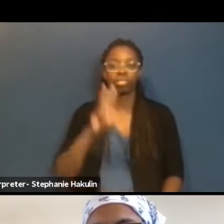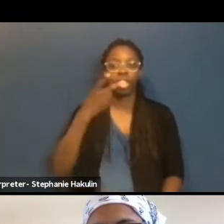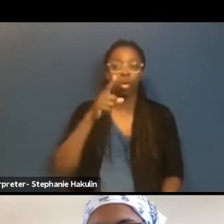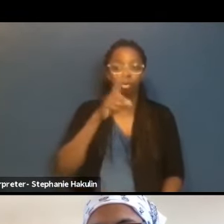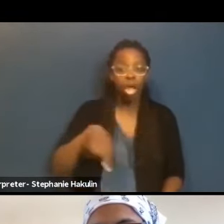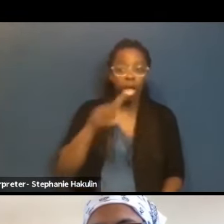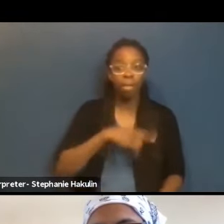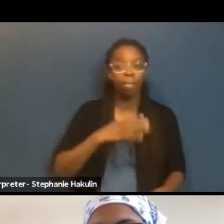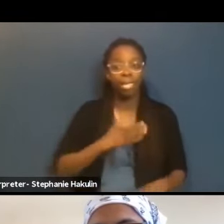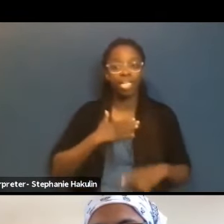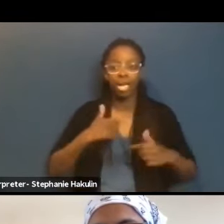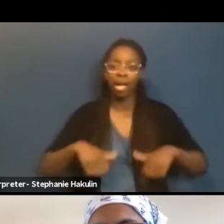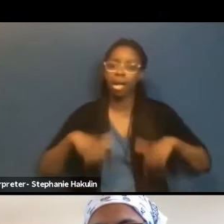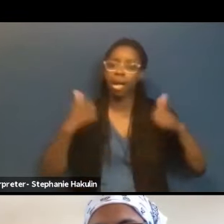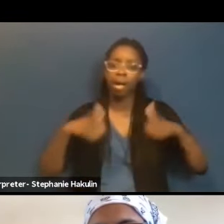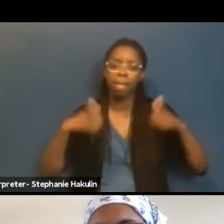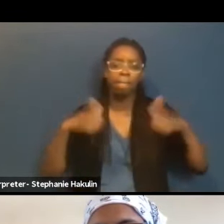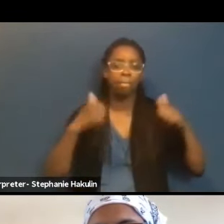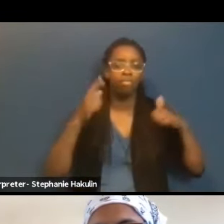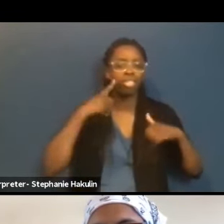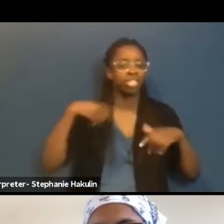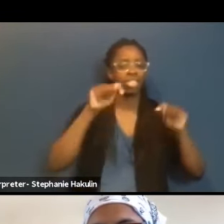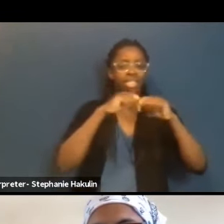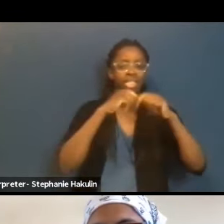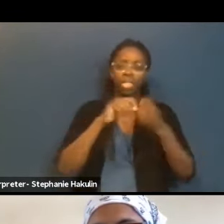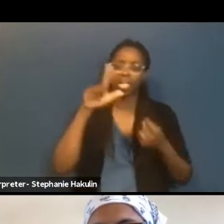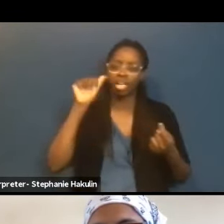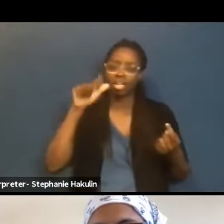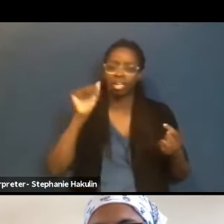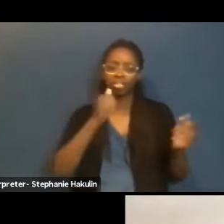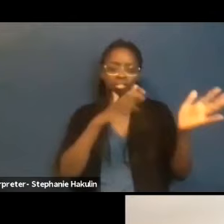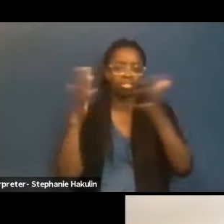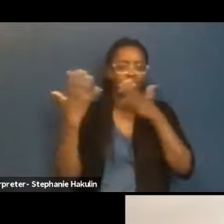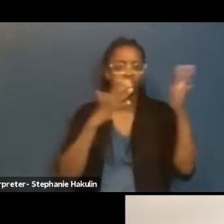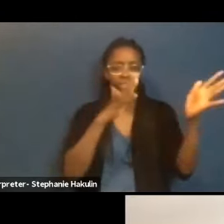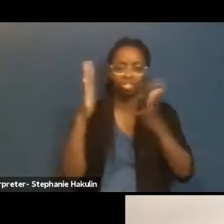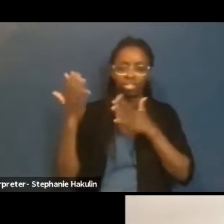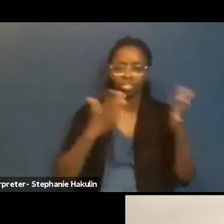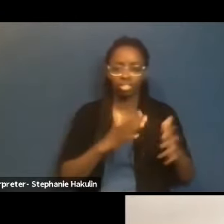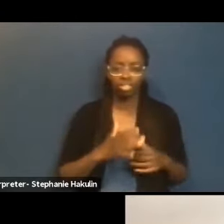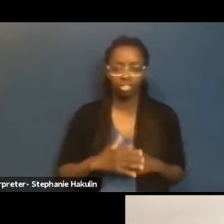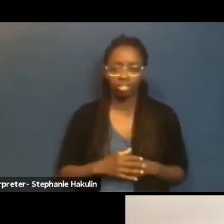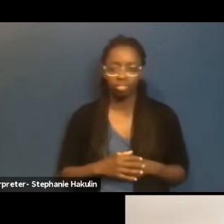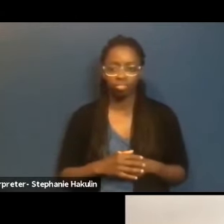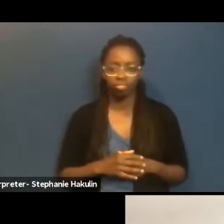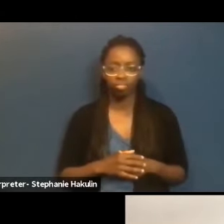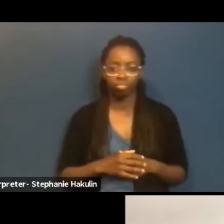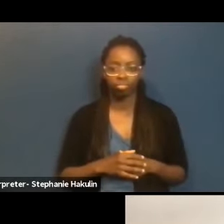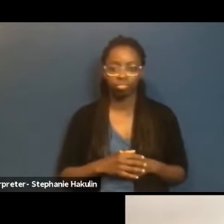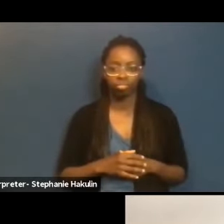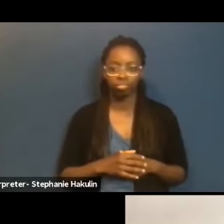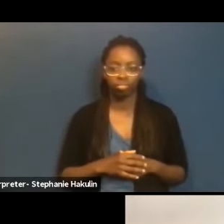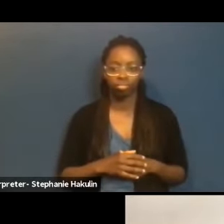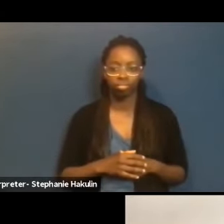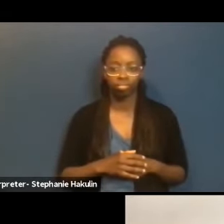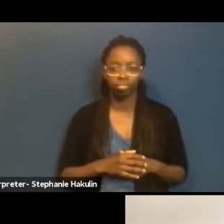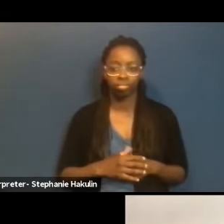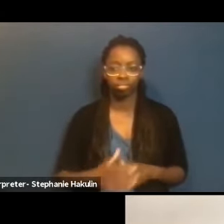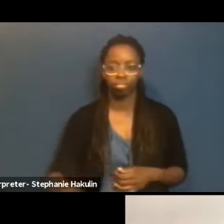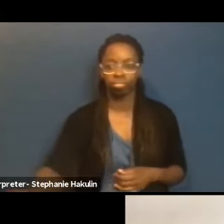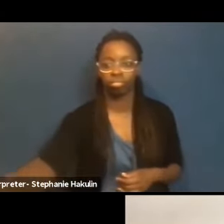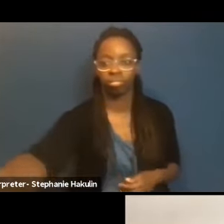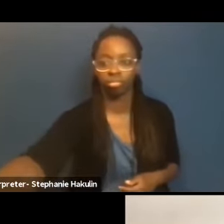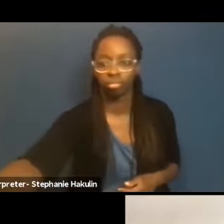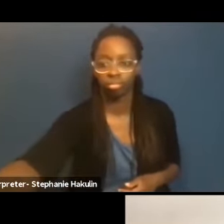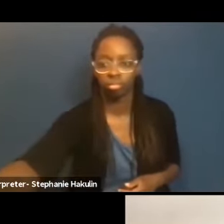Los Angeles, California, y'all. Give it up, Brave New Voice. Record like a DJ. That's 150 bottles in one night.